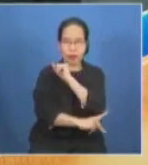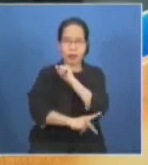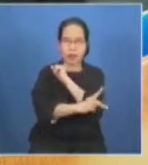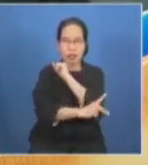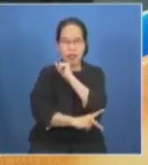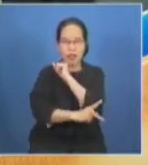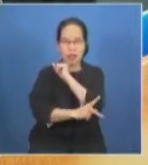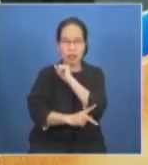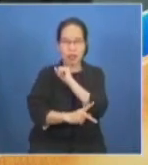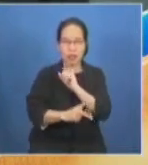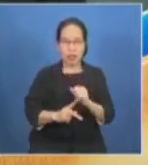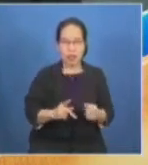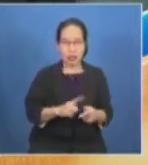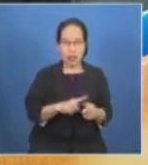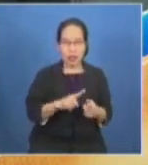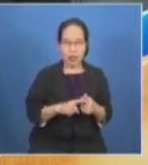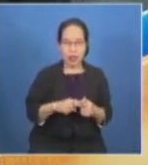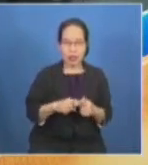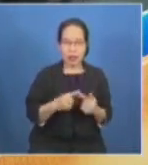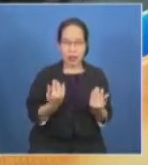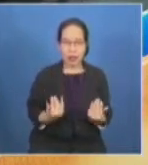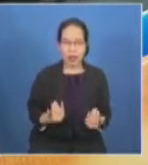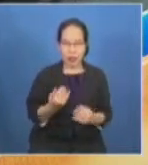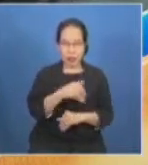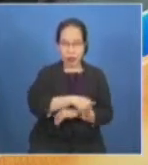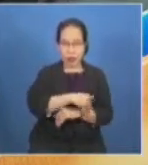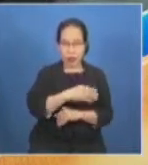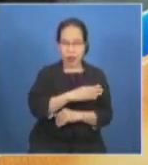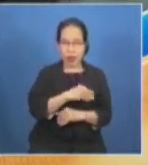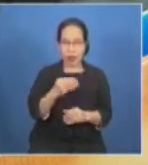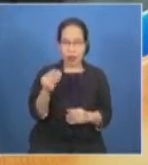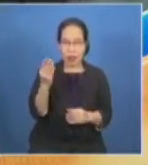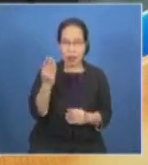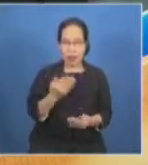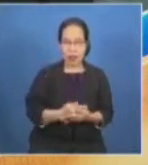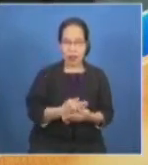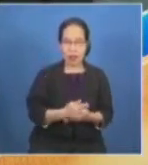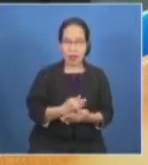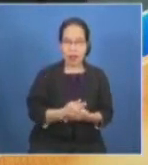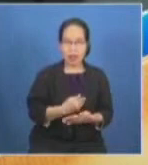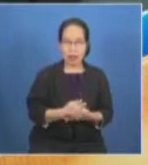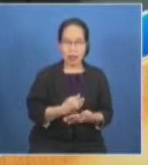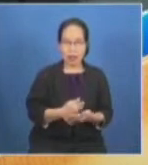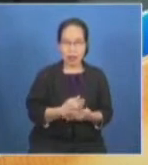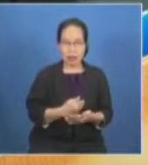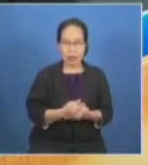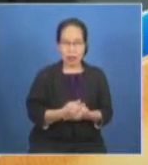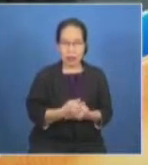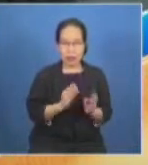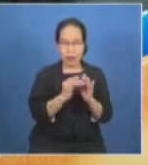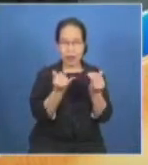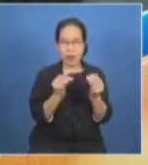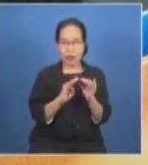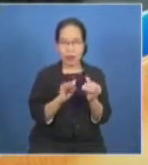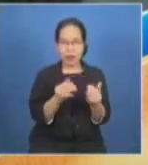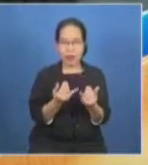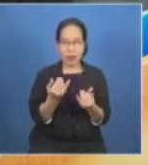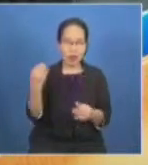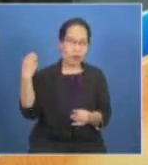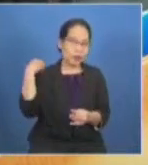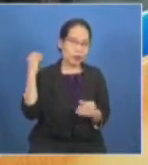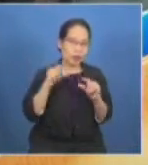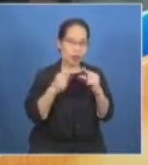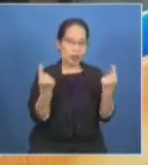And for provincial government. And tonight, Kuya, we also have learned that since the barangay